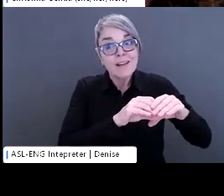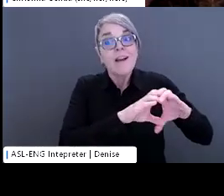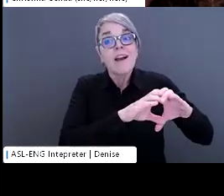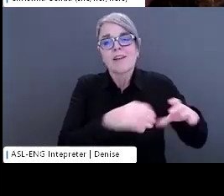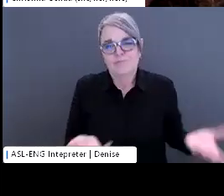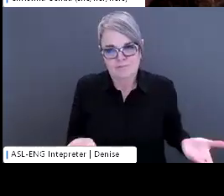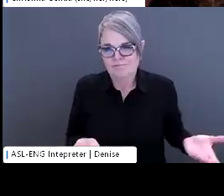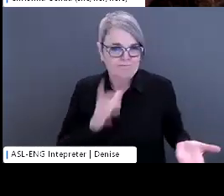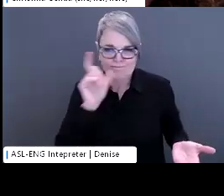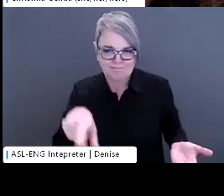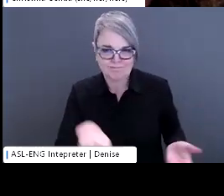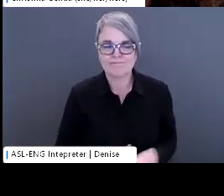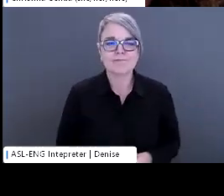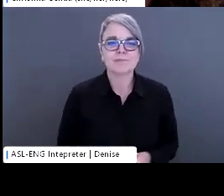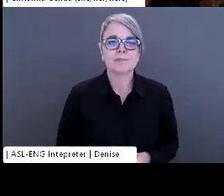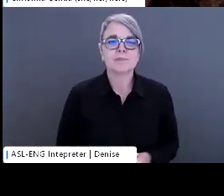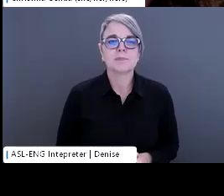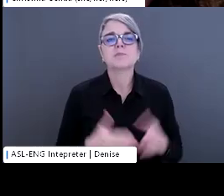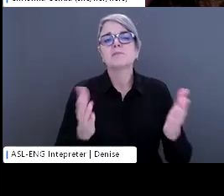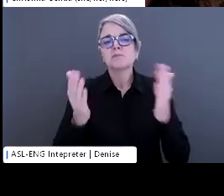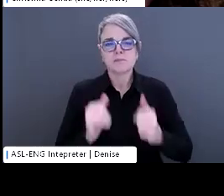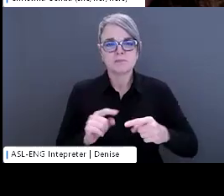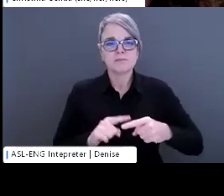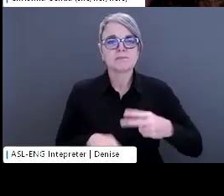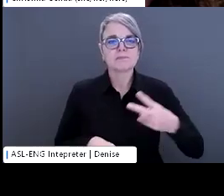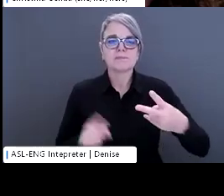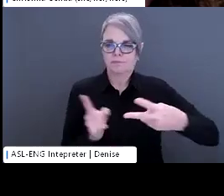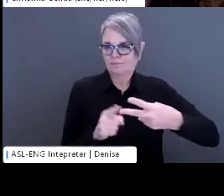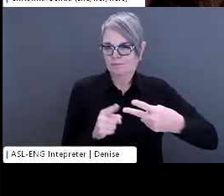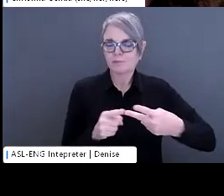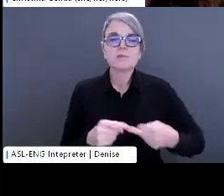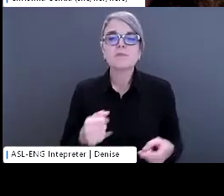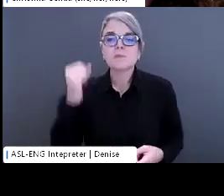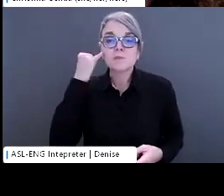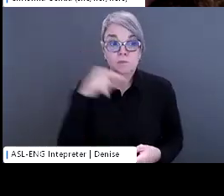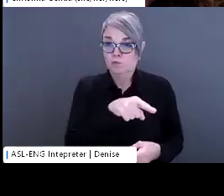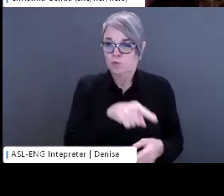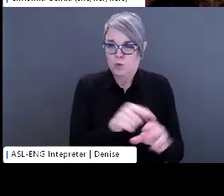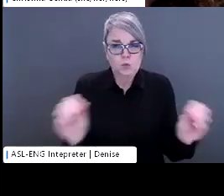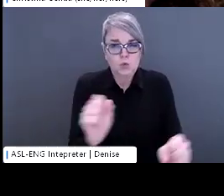Riley doesn't have a job right now. Does that mean that the bank won't let her open a savings account?